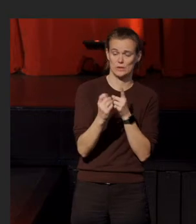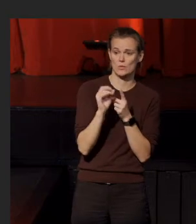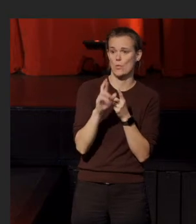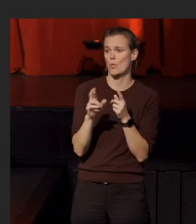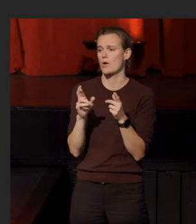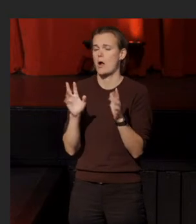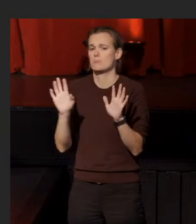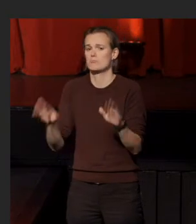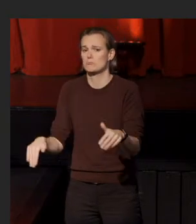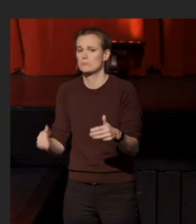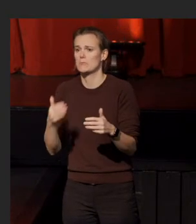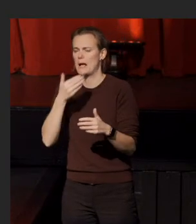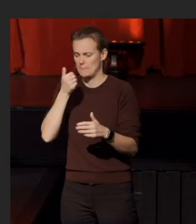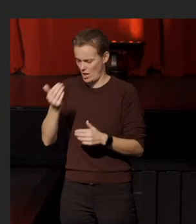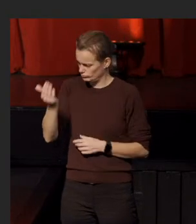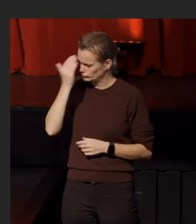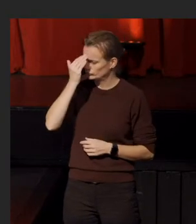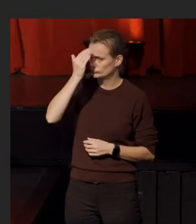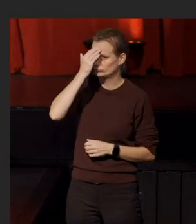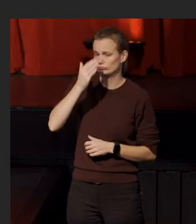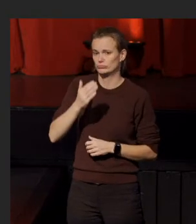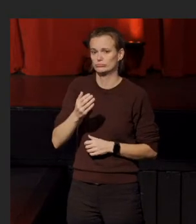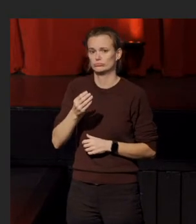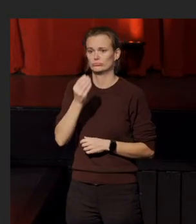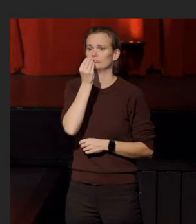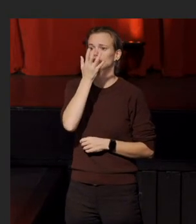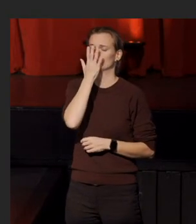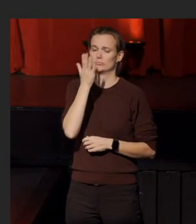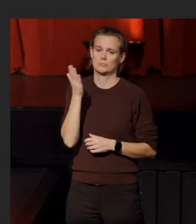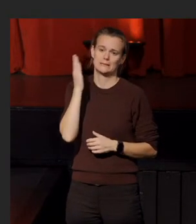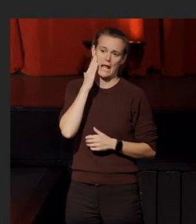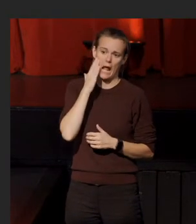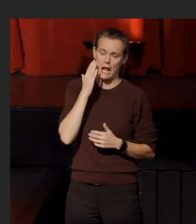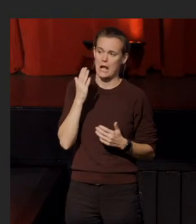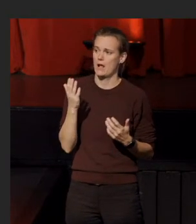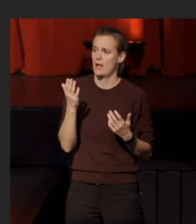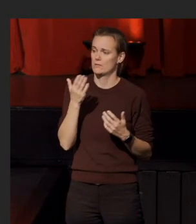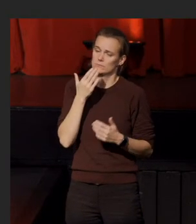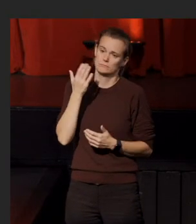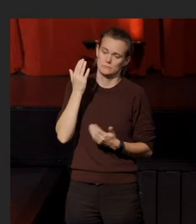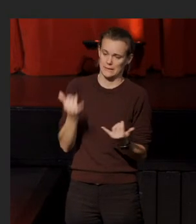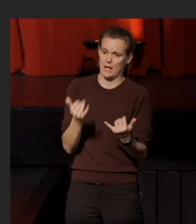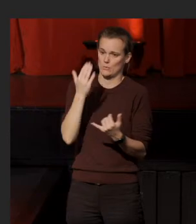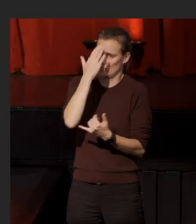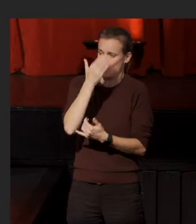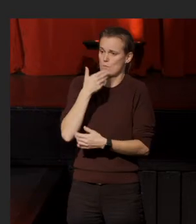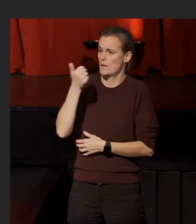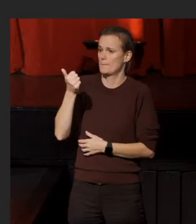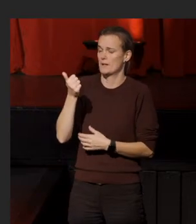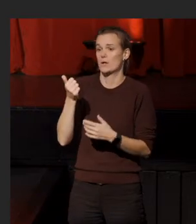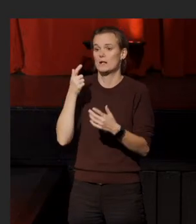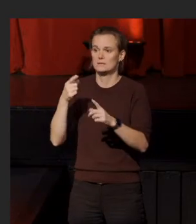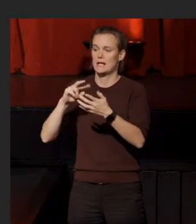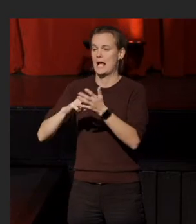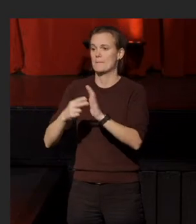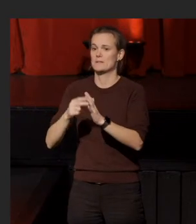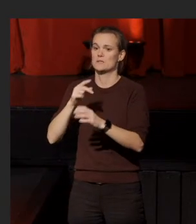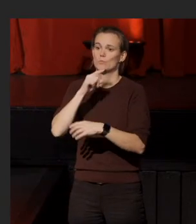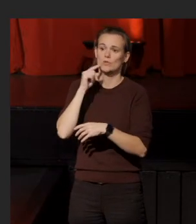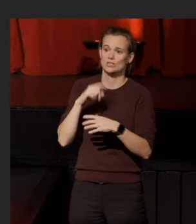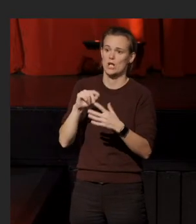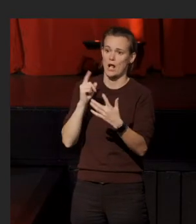say, 2024, with hackers and Russian trolls having that kind of interference and influence on the campaigns and the